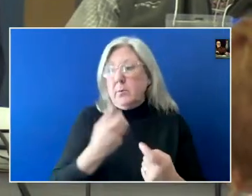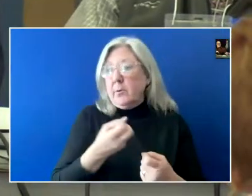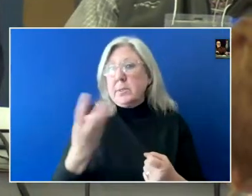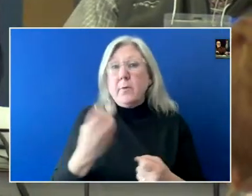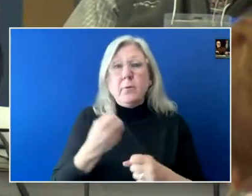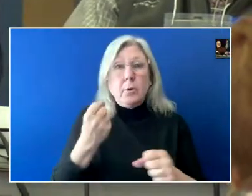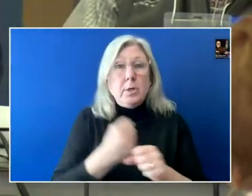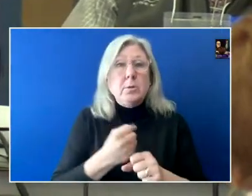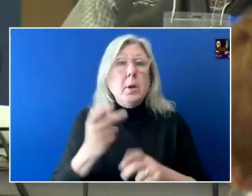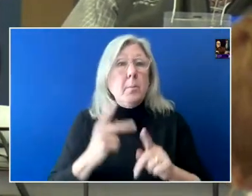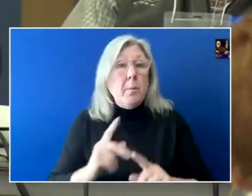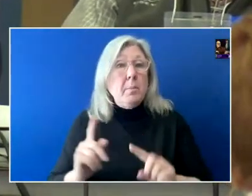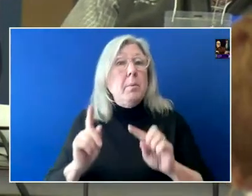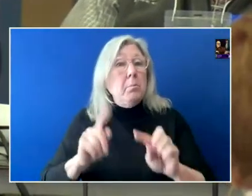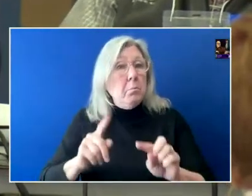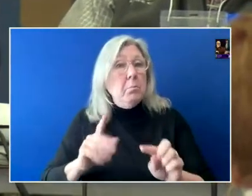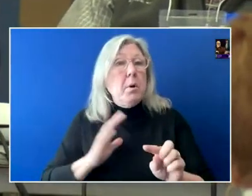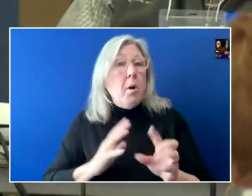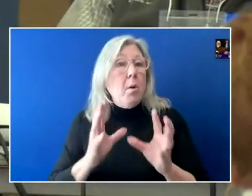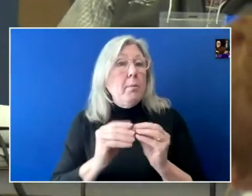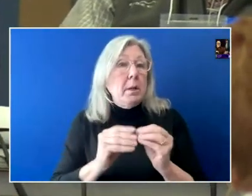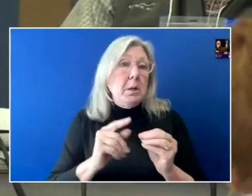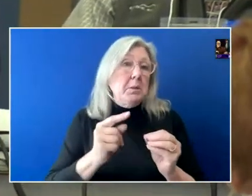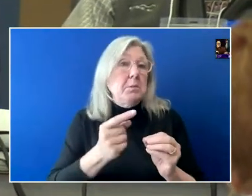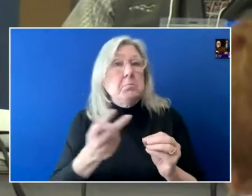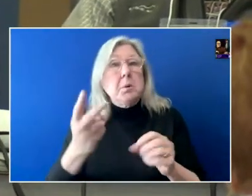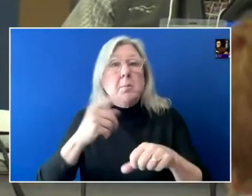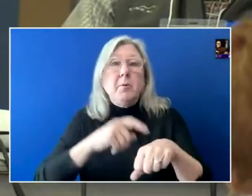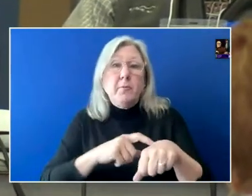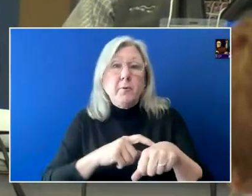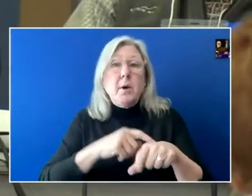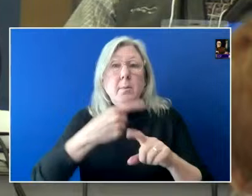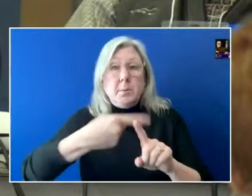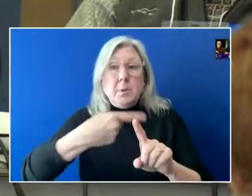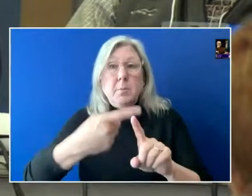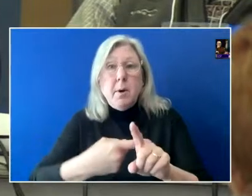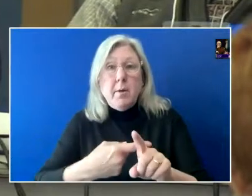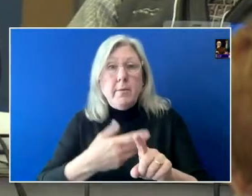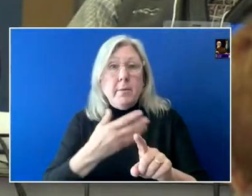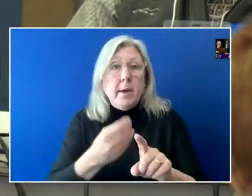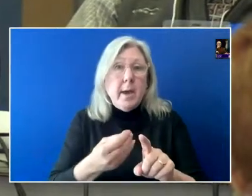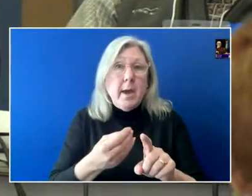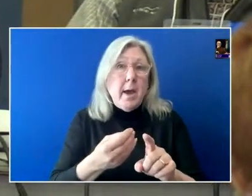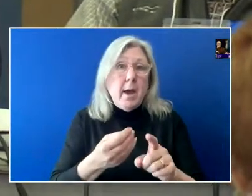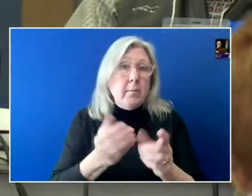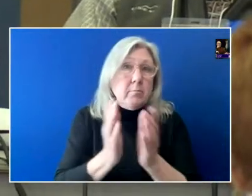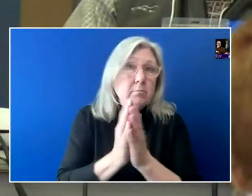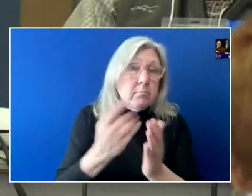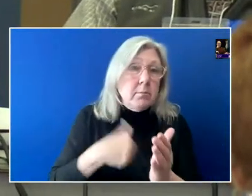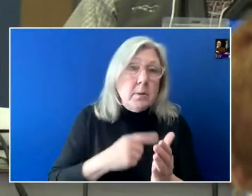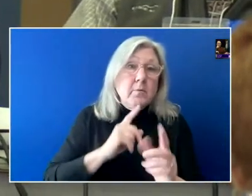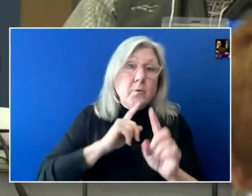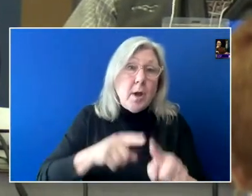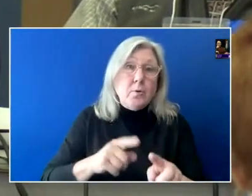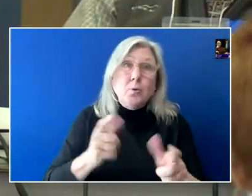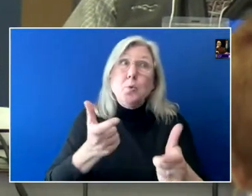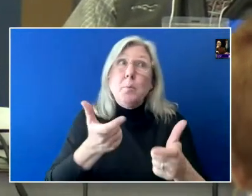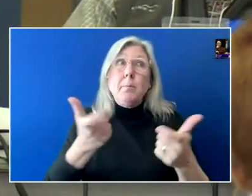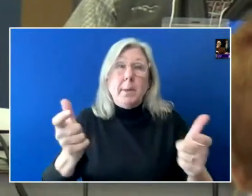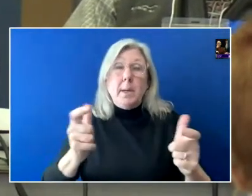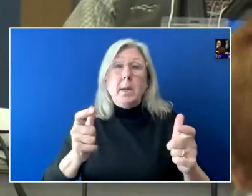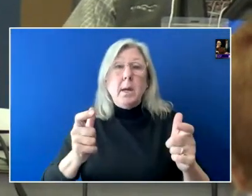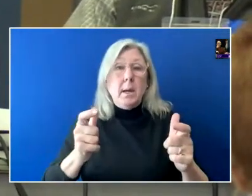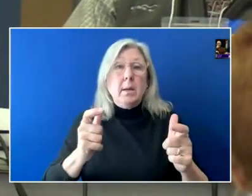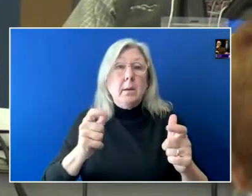month and look to us for answers to like really big social problems you know um a lack of